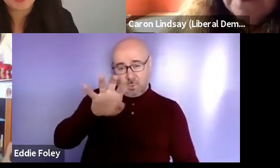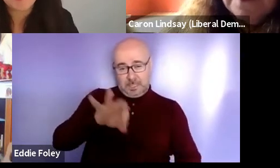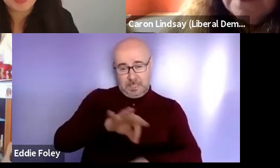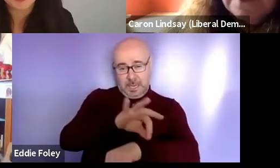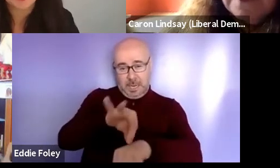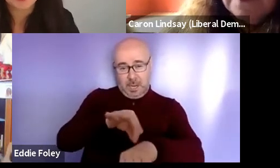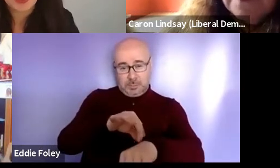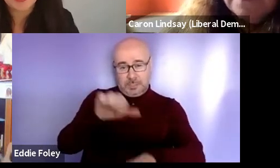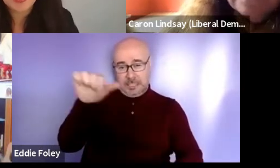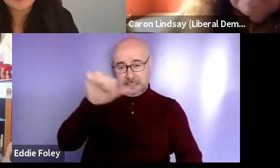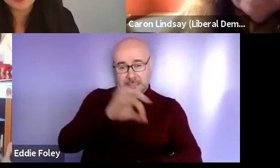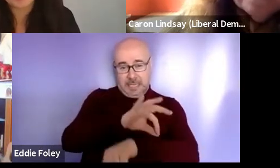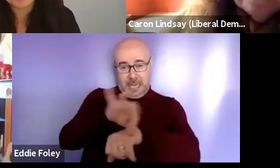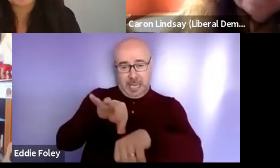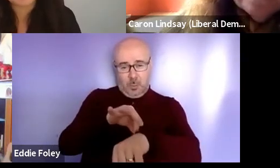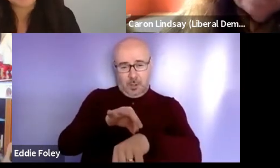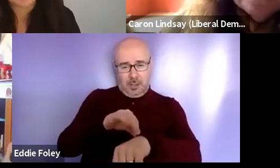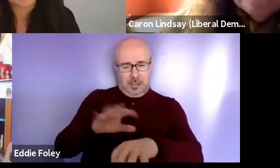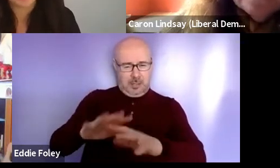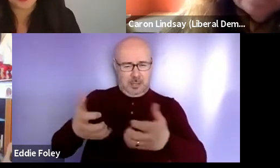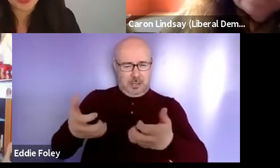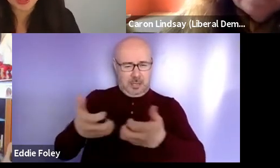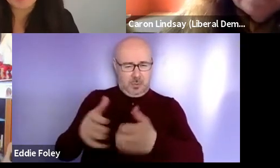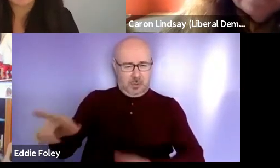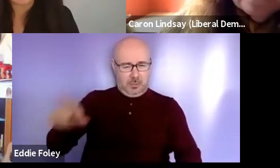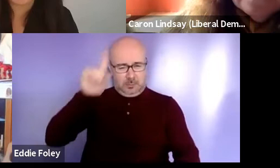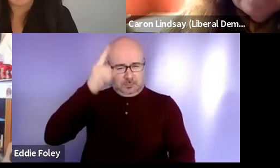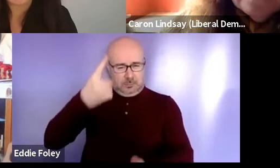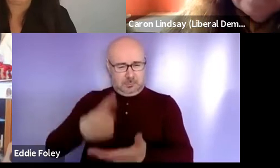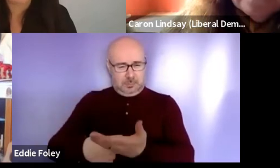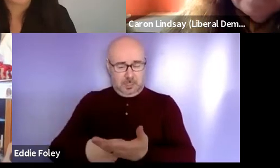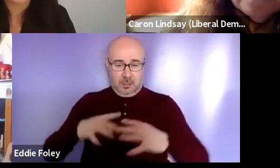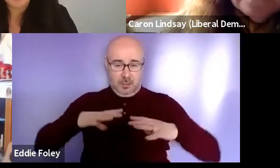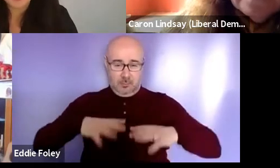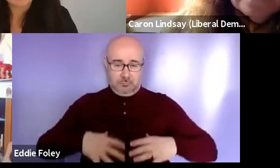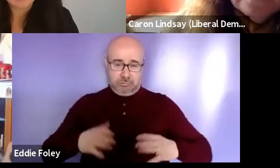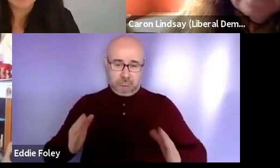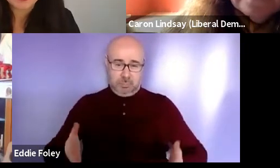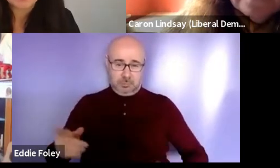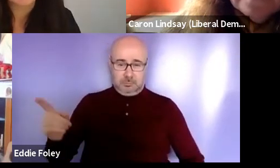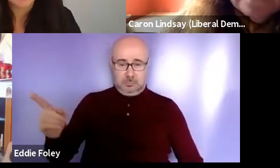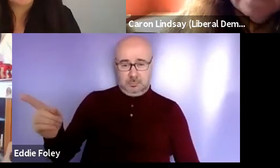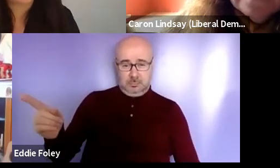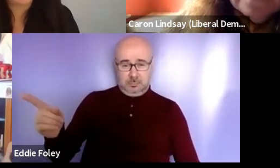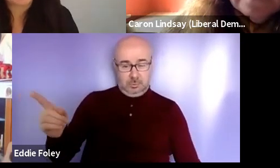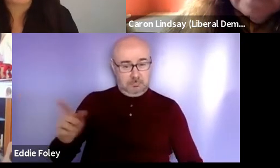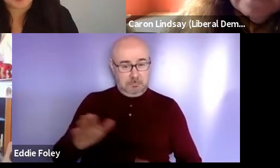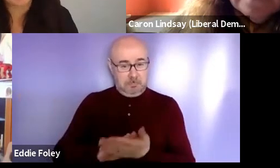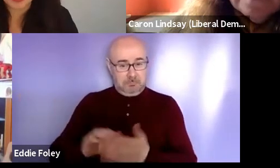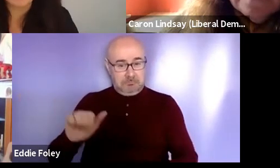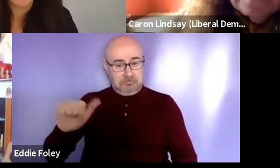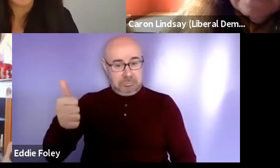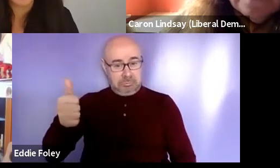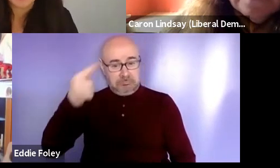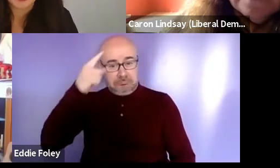Scottish Parliament, actually, where the working day is getting longer. Now, people might think, well, MSPs, they're paid